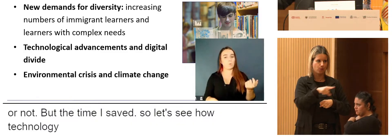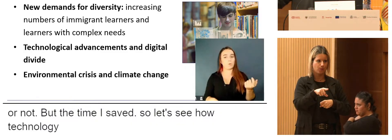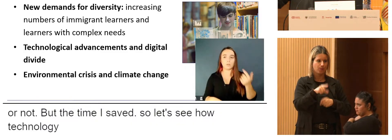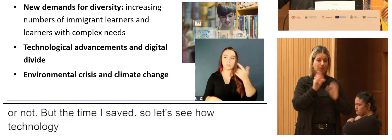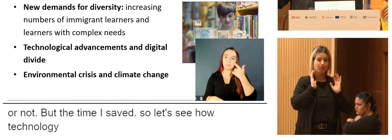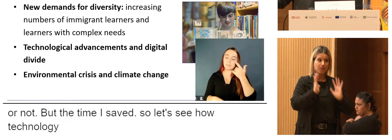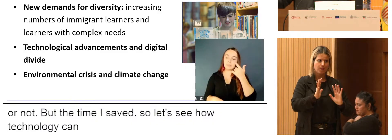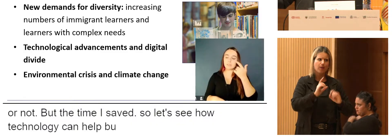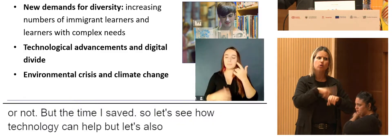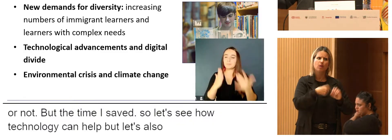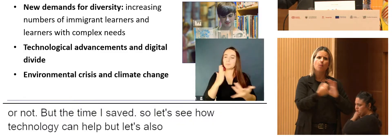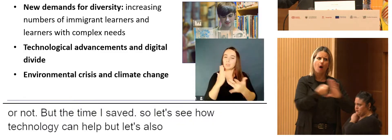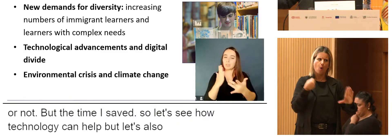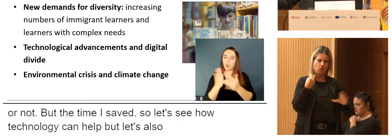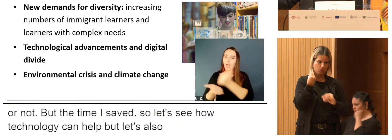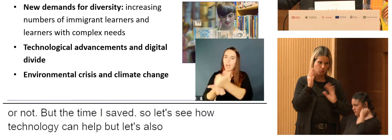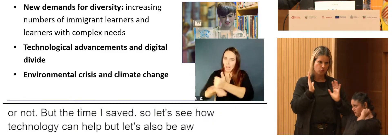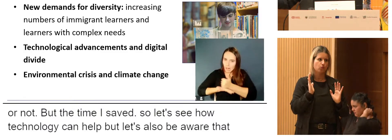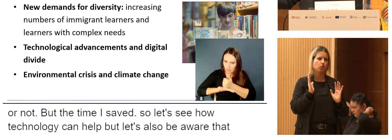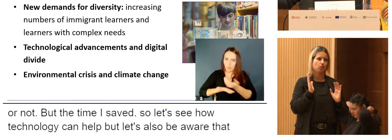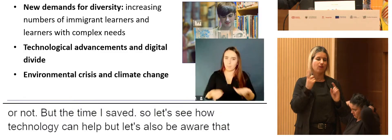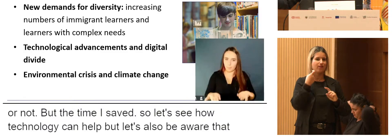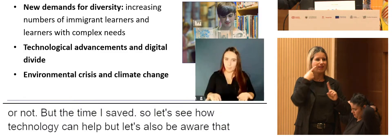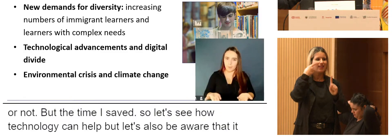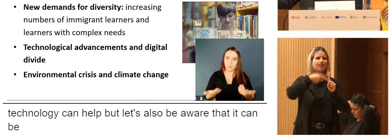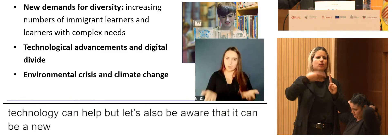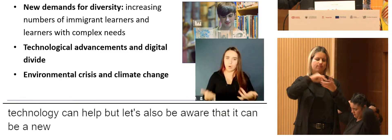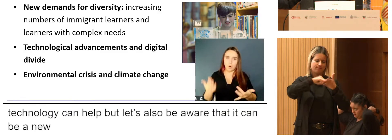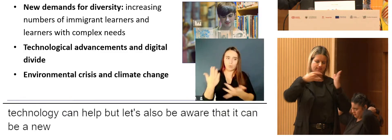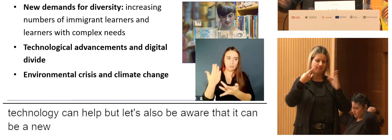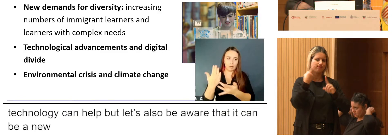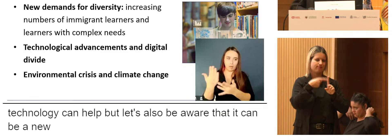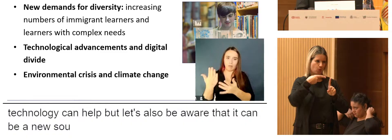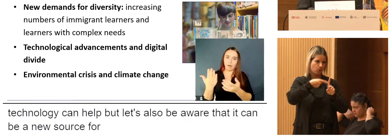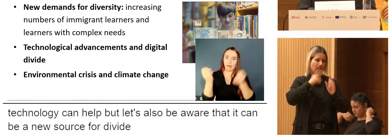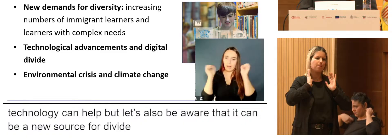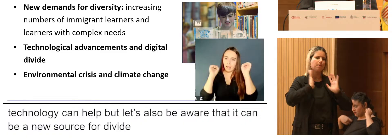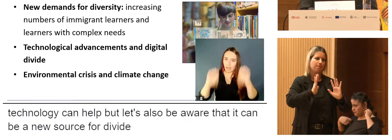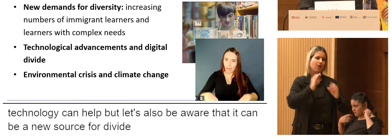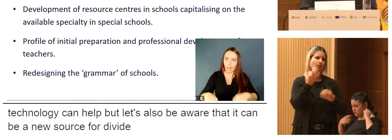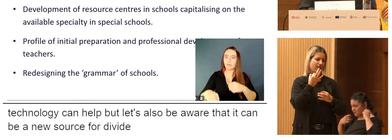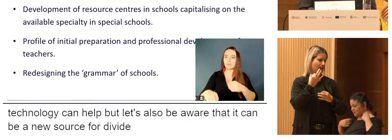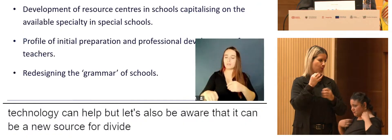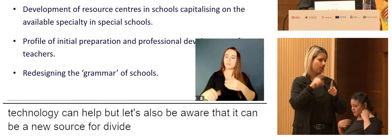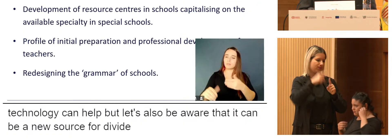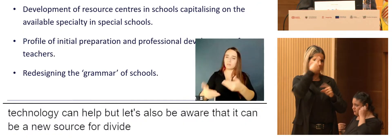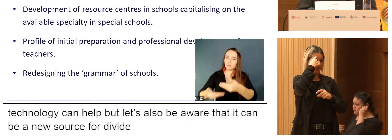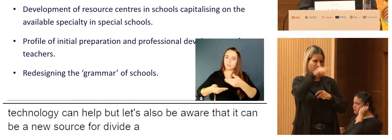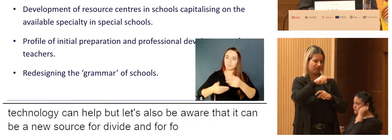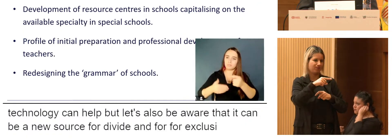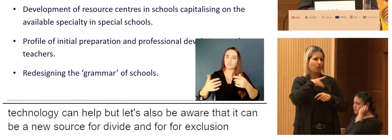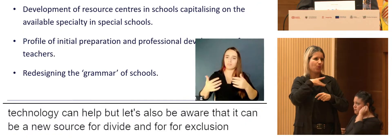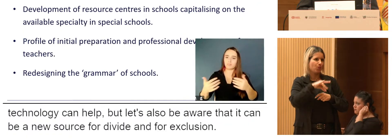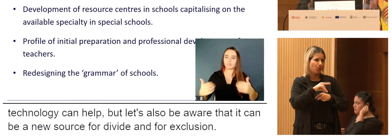let's also be aware that it can be a new source for divide and for exclusion.